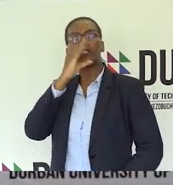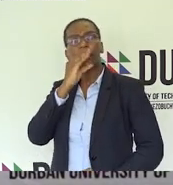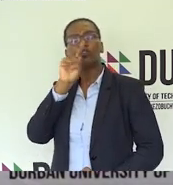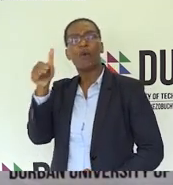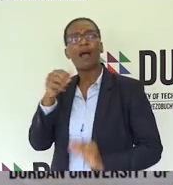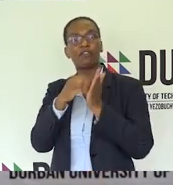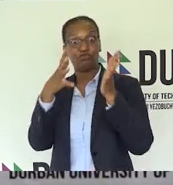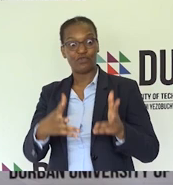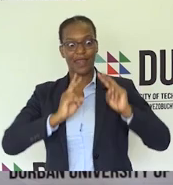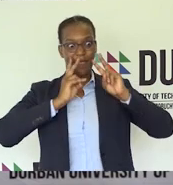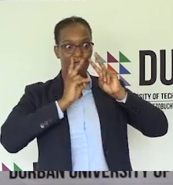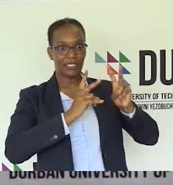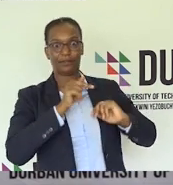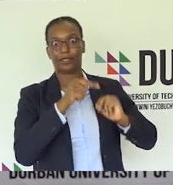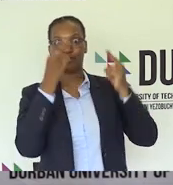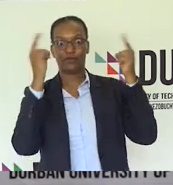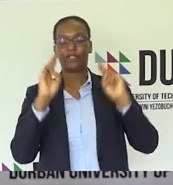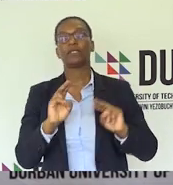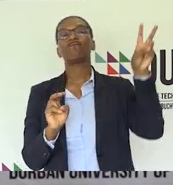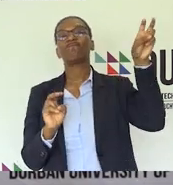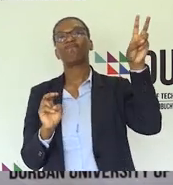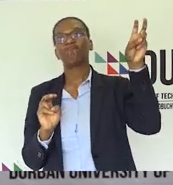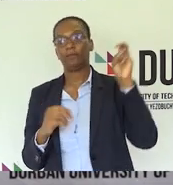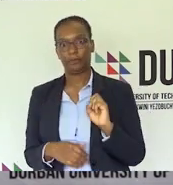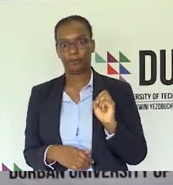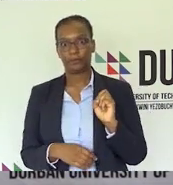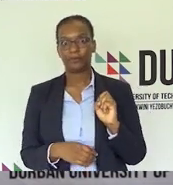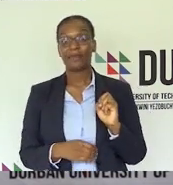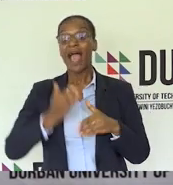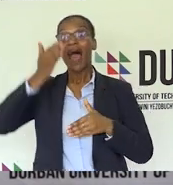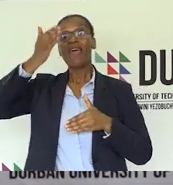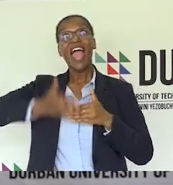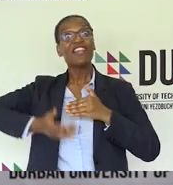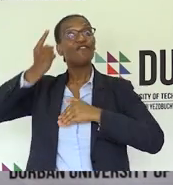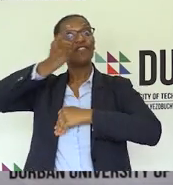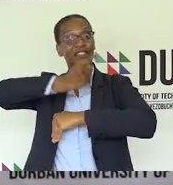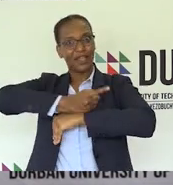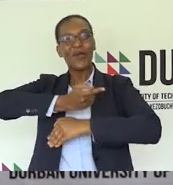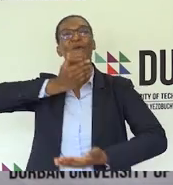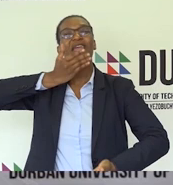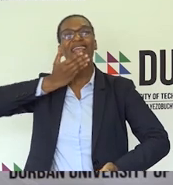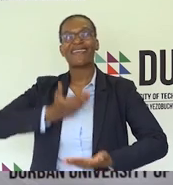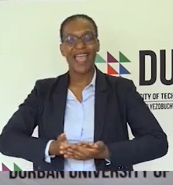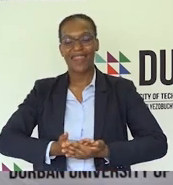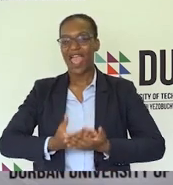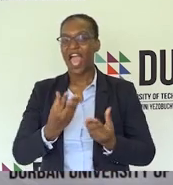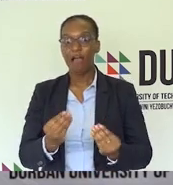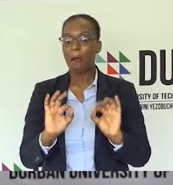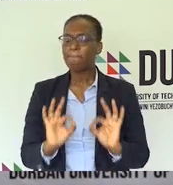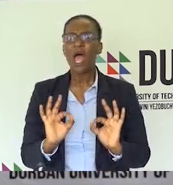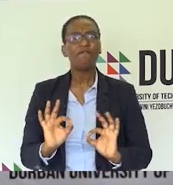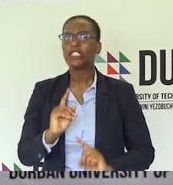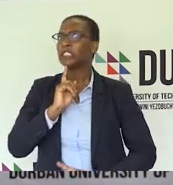York school he visited, I quote, "At the end of the day, we can have the most